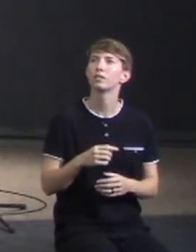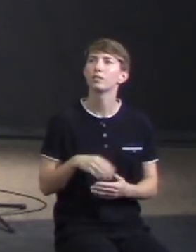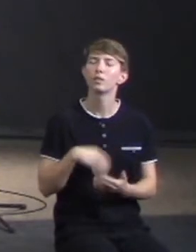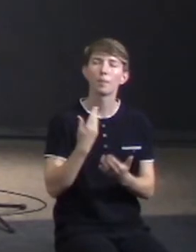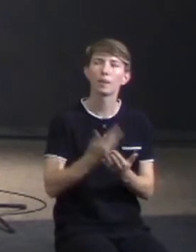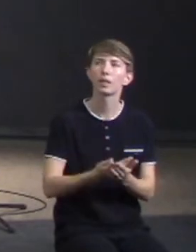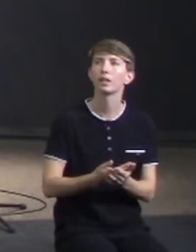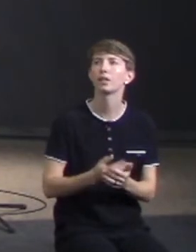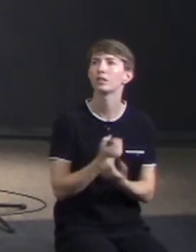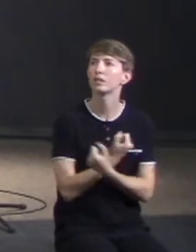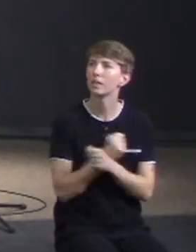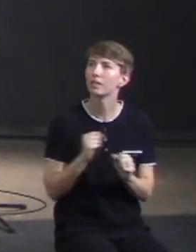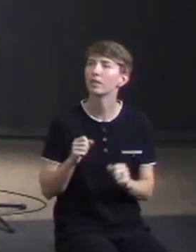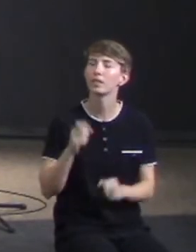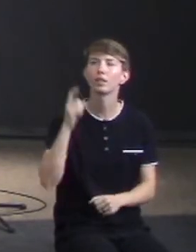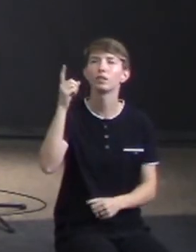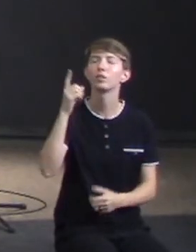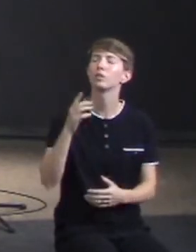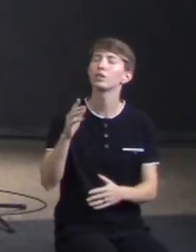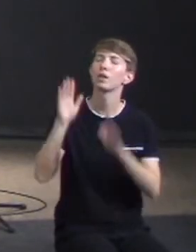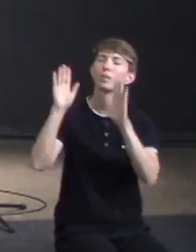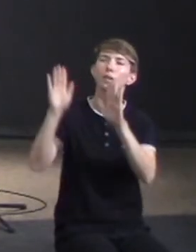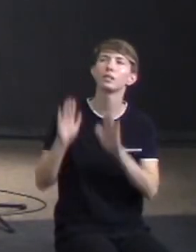God, you're just so amazing. You're so amazing.